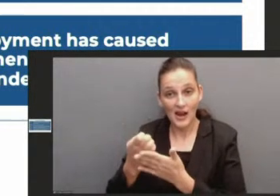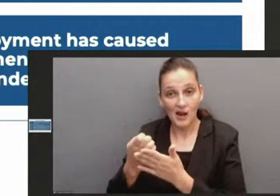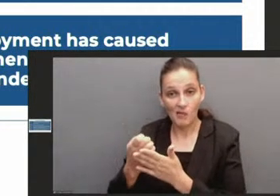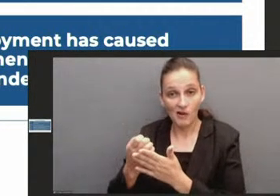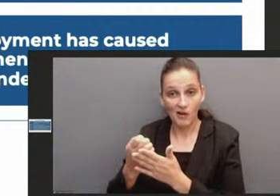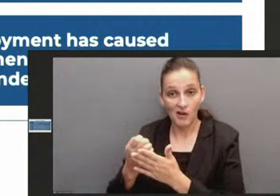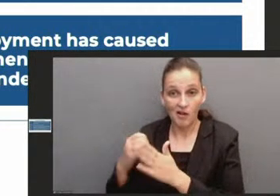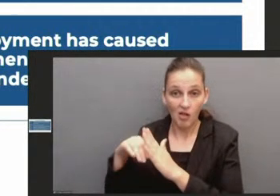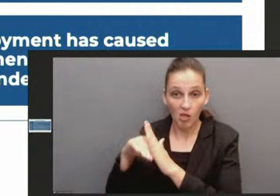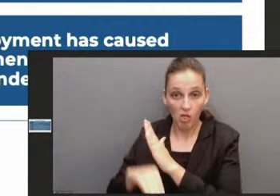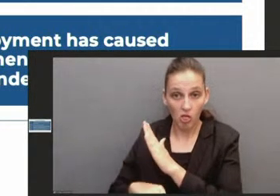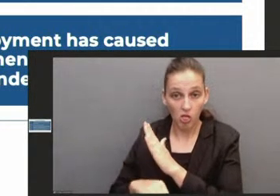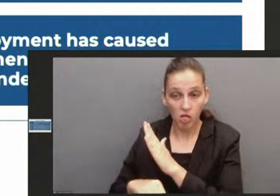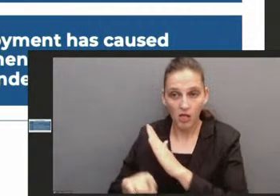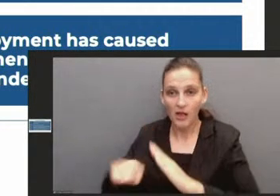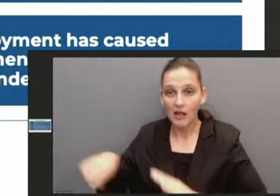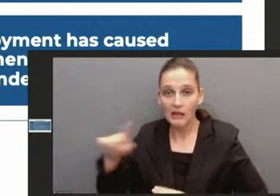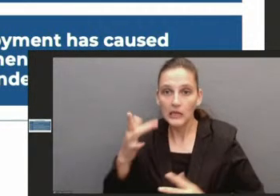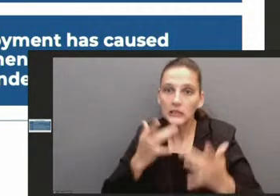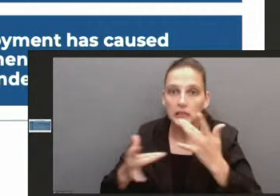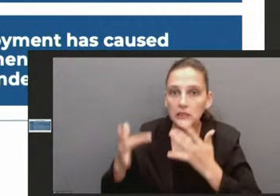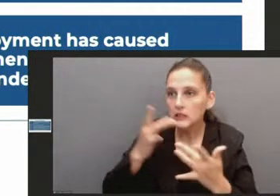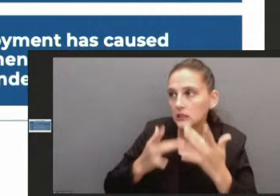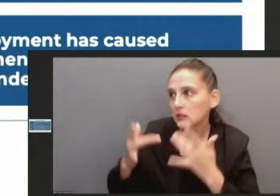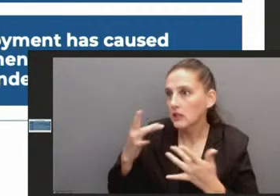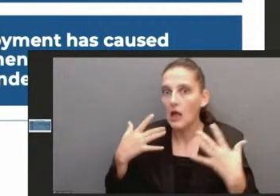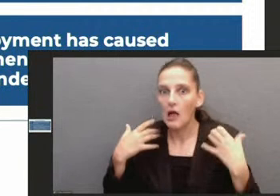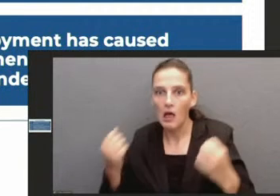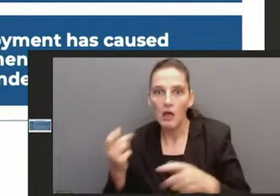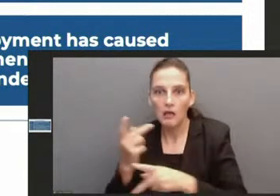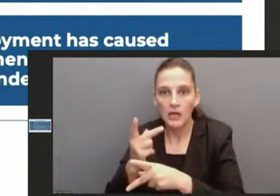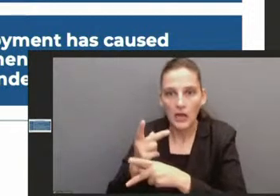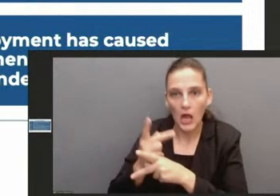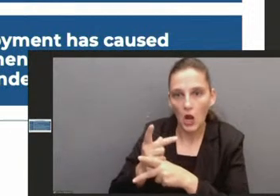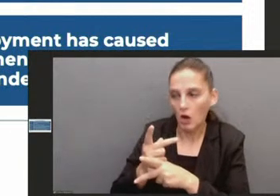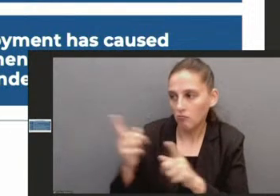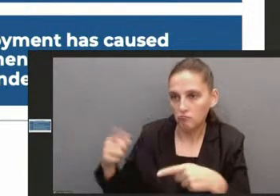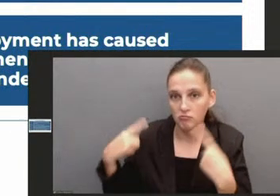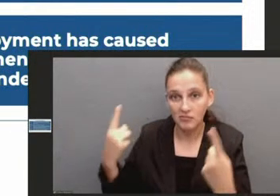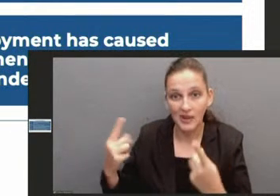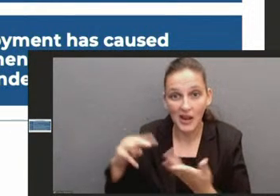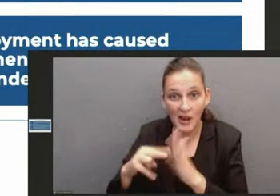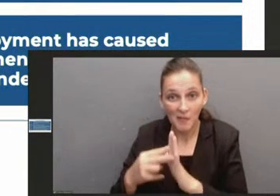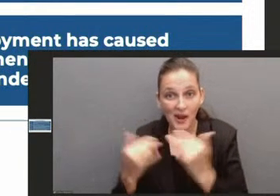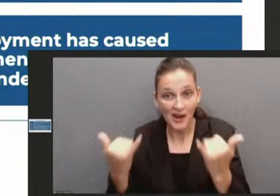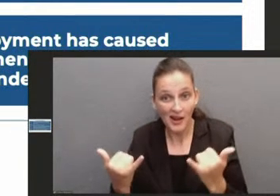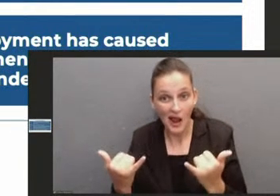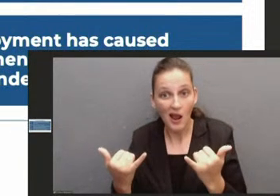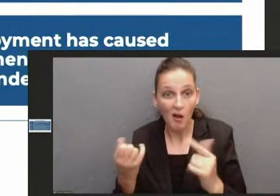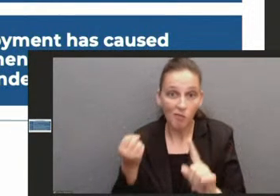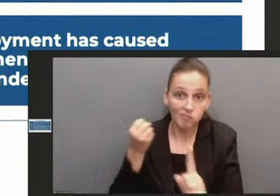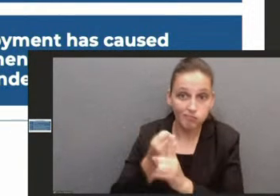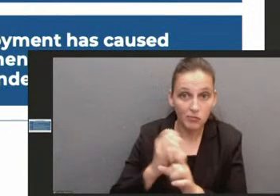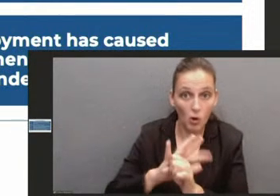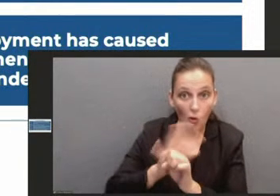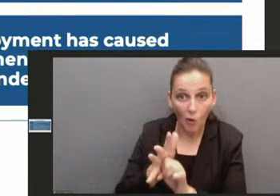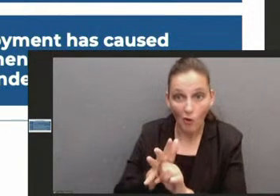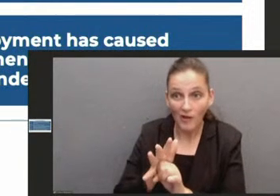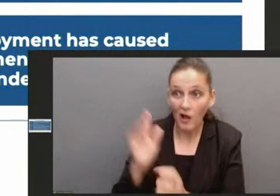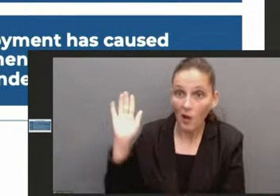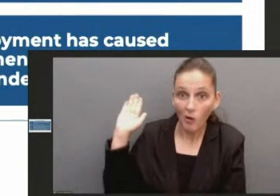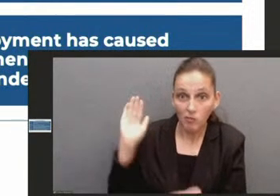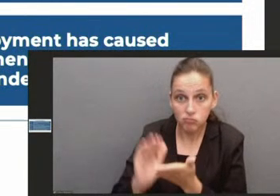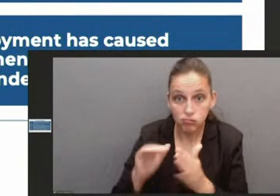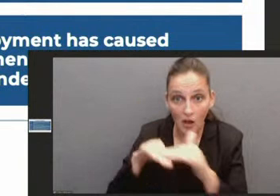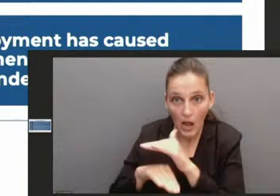generally suffer from limited access to care to begin with, and that led more people to be vulnerable when they were exposed and contracted